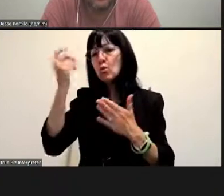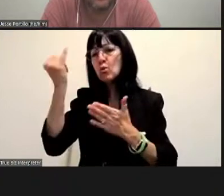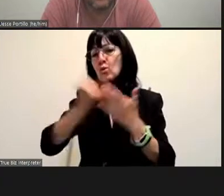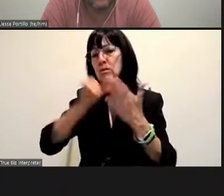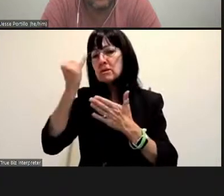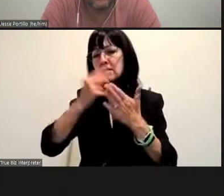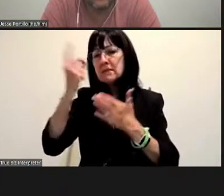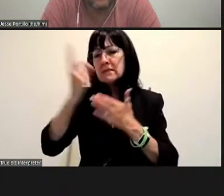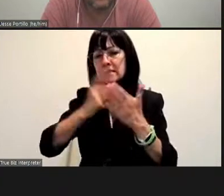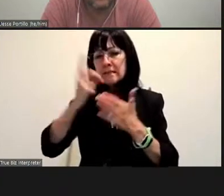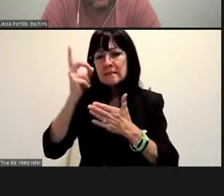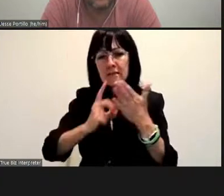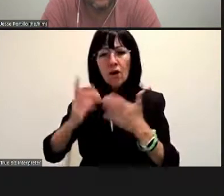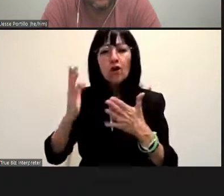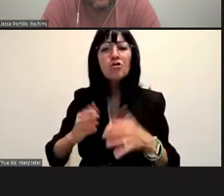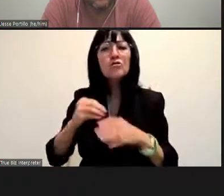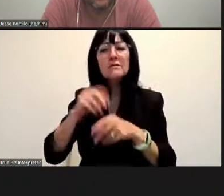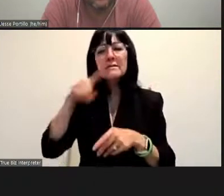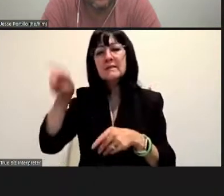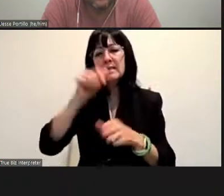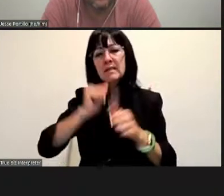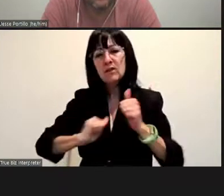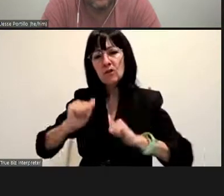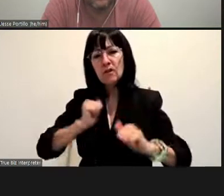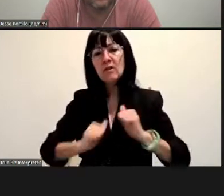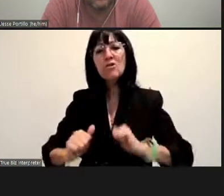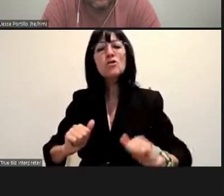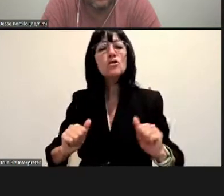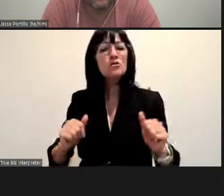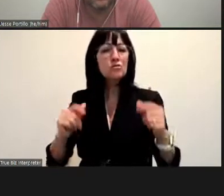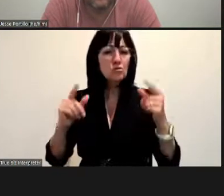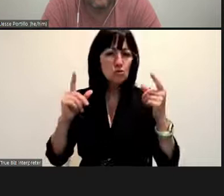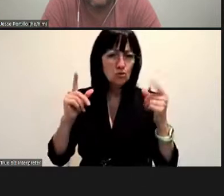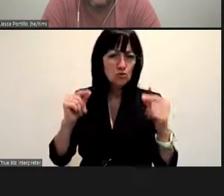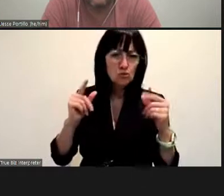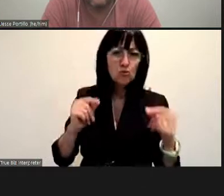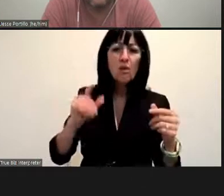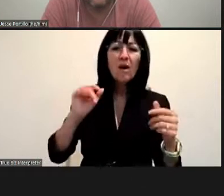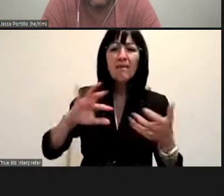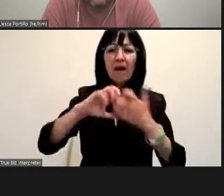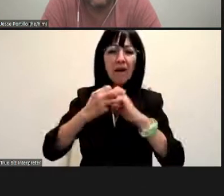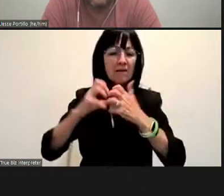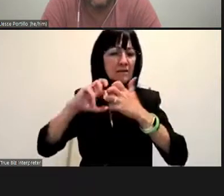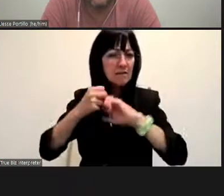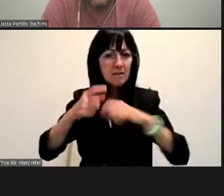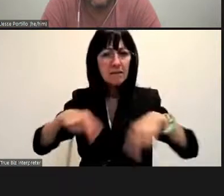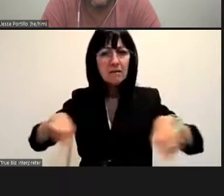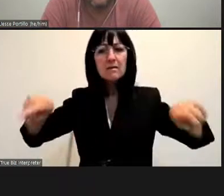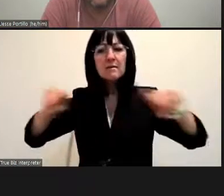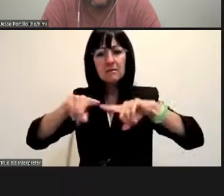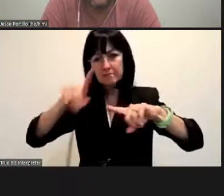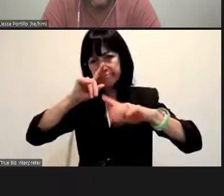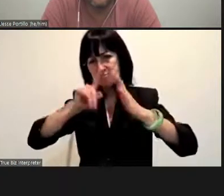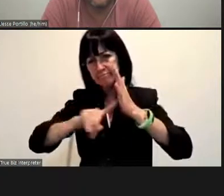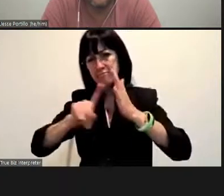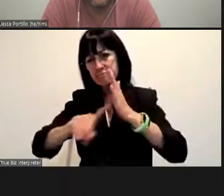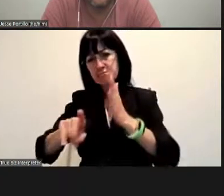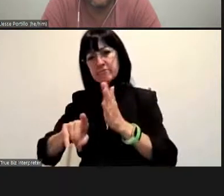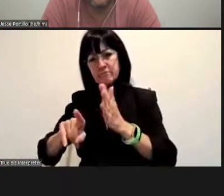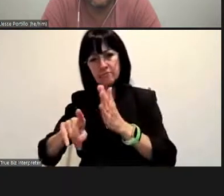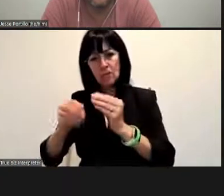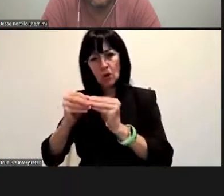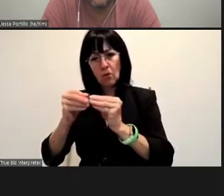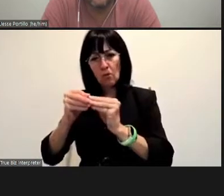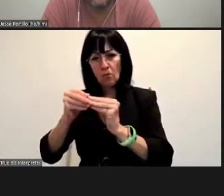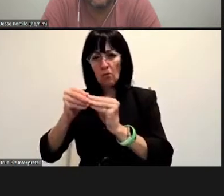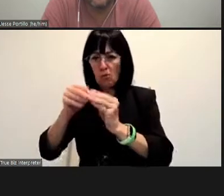their identities, and the ways in which that sort of intersectional, like, investigation, we can look at the heavily